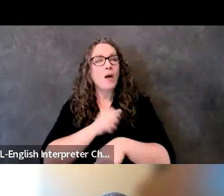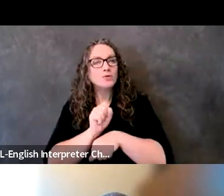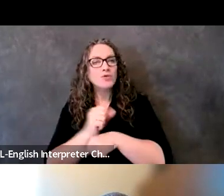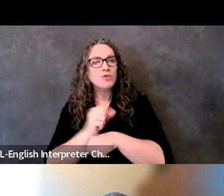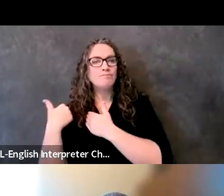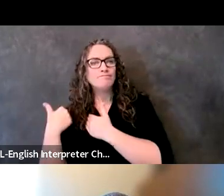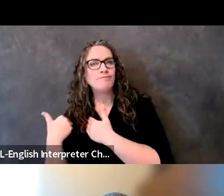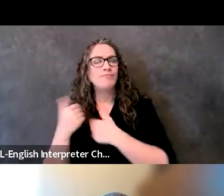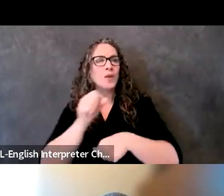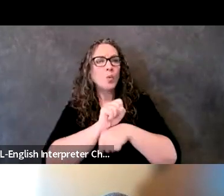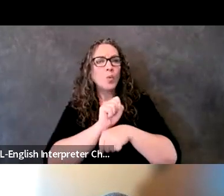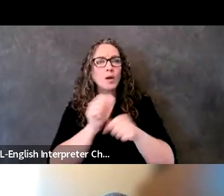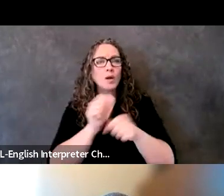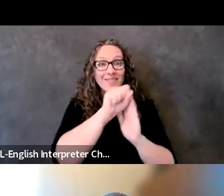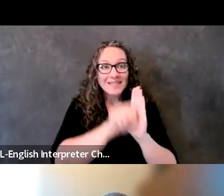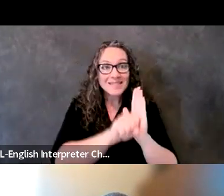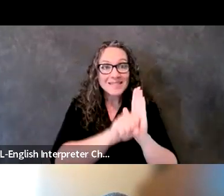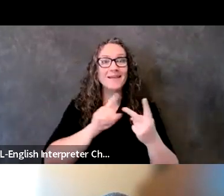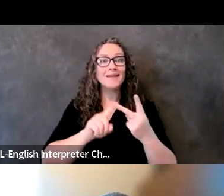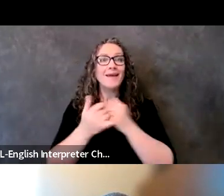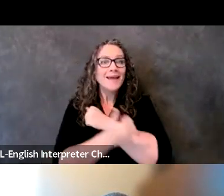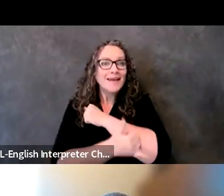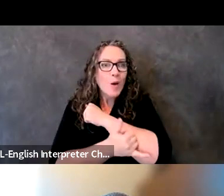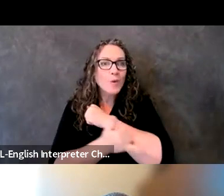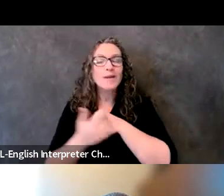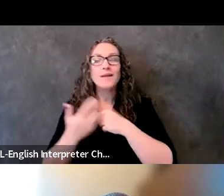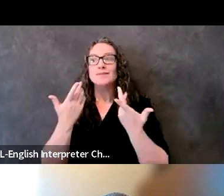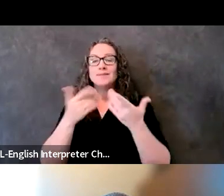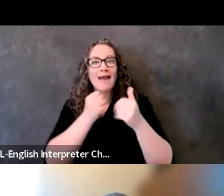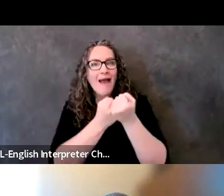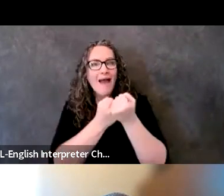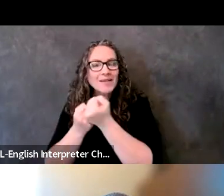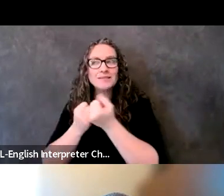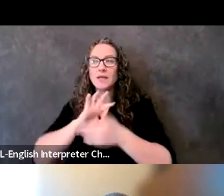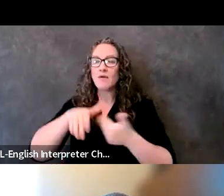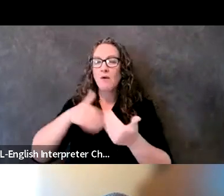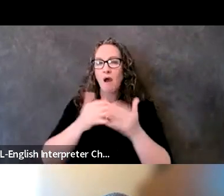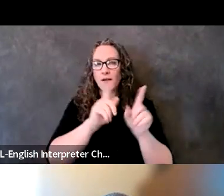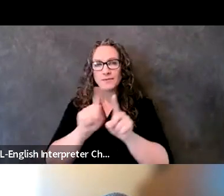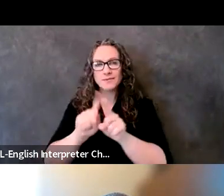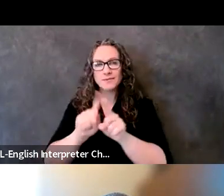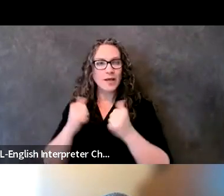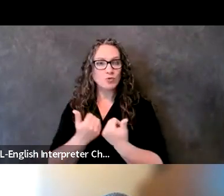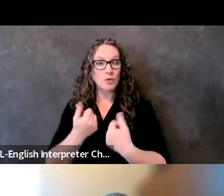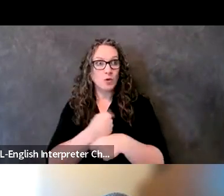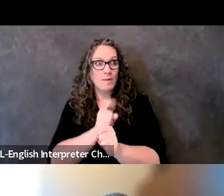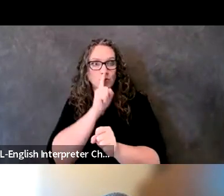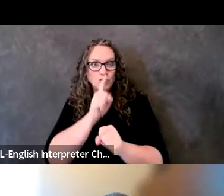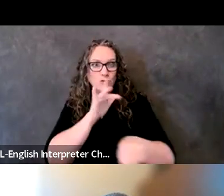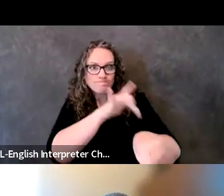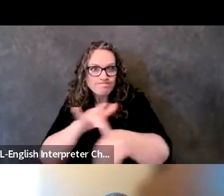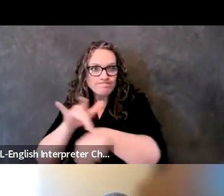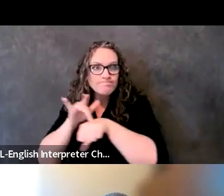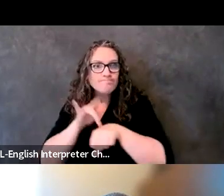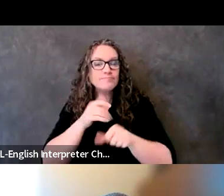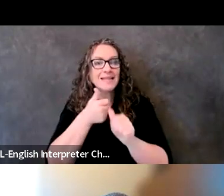our counties, with all of the advocacy and involved agencies to make sure that we're getting eyes on those shelters